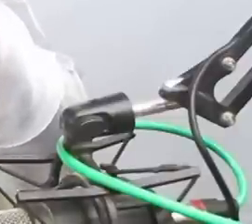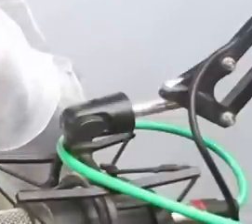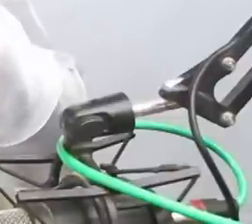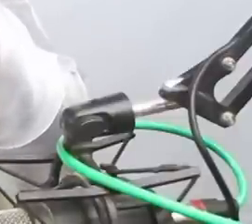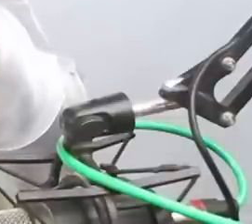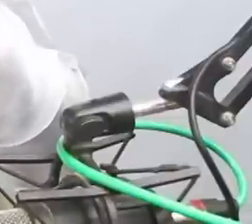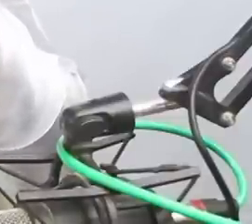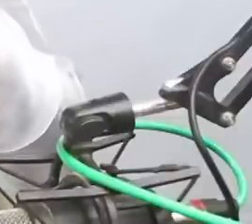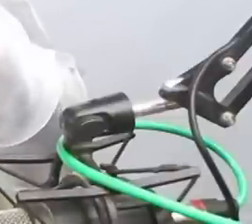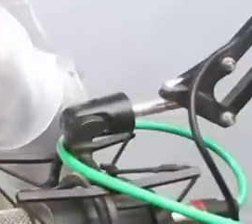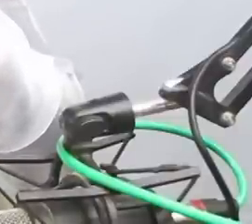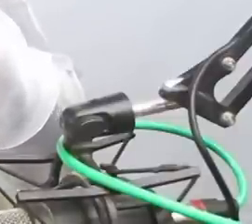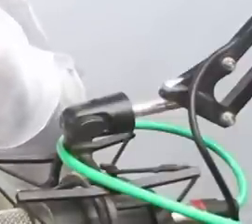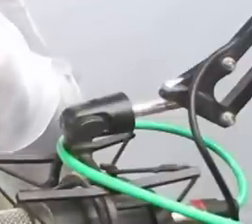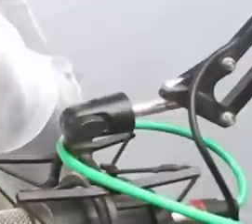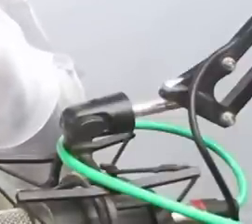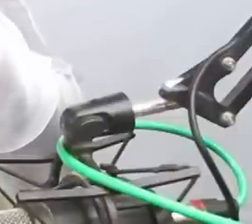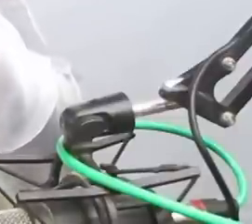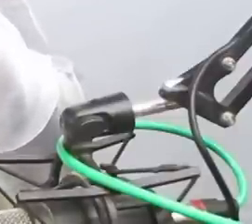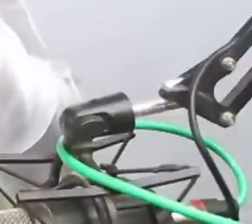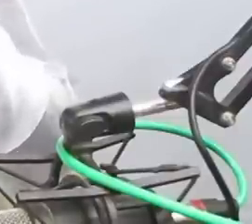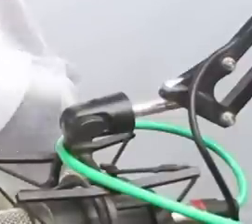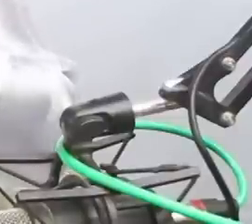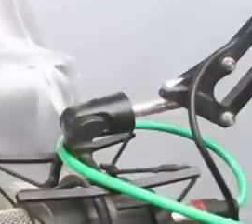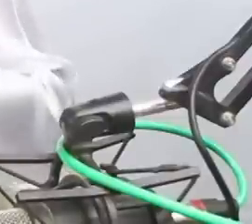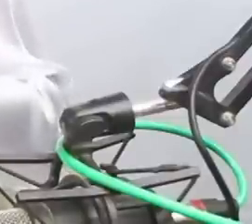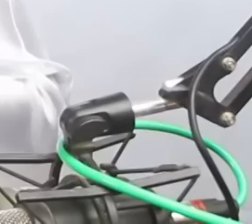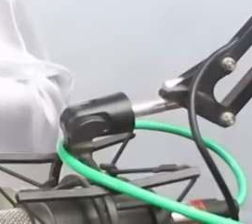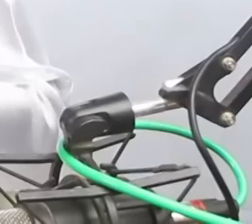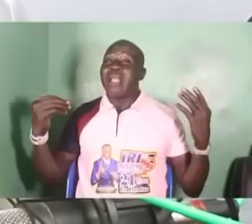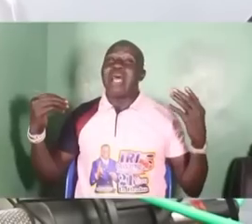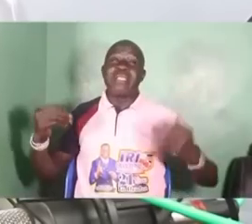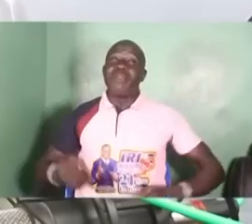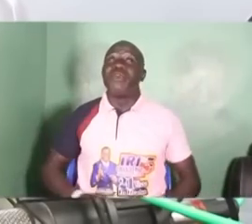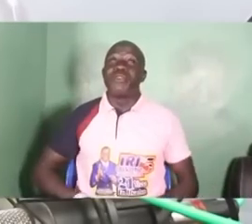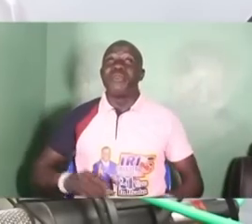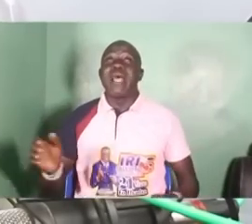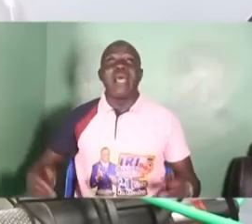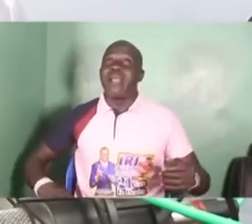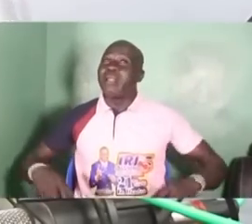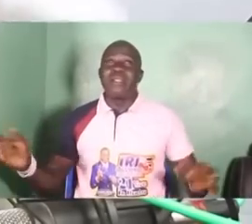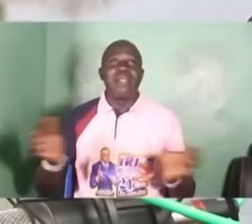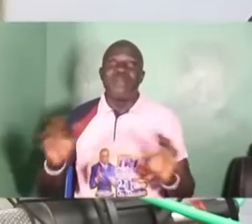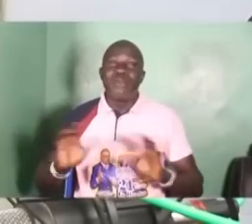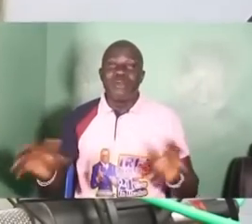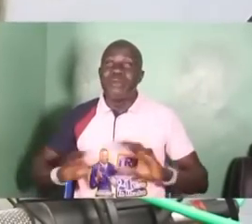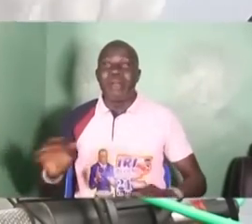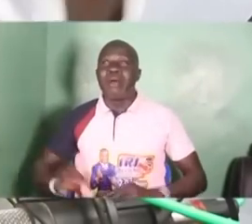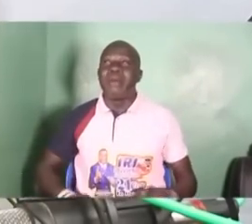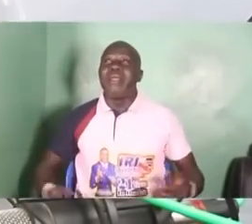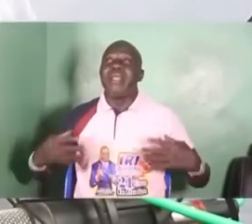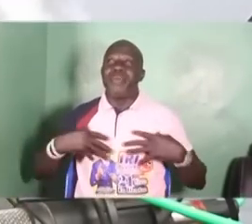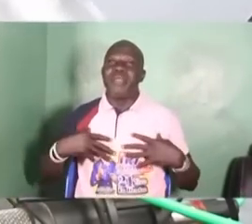o ra ju ku po wa ti igbo adun mi lati oju re emi